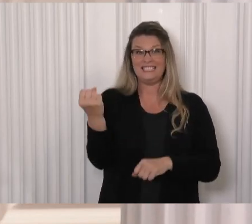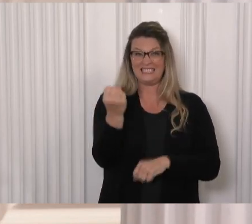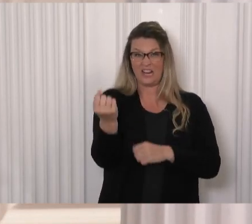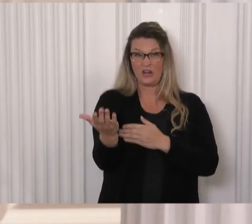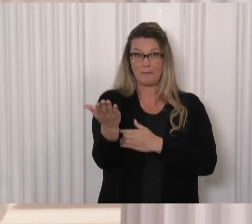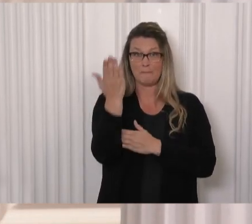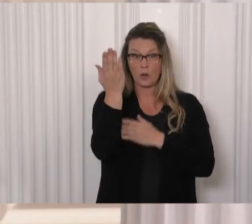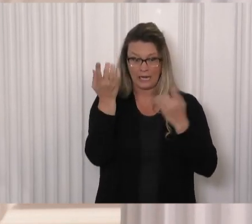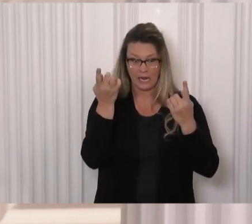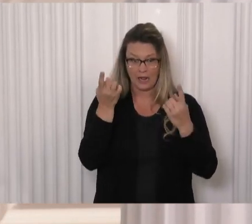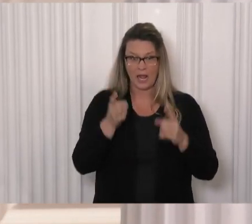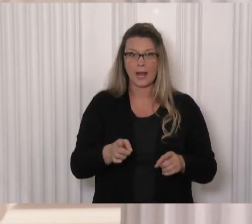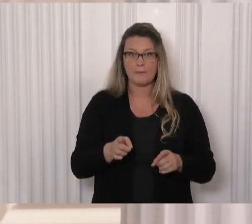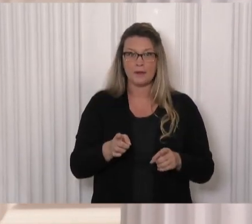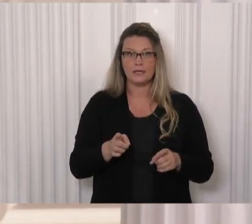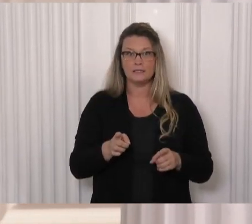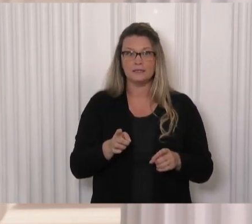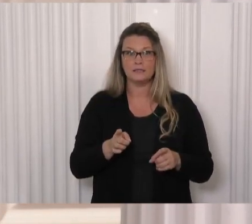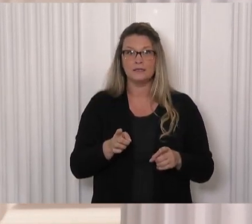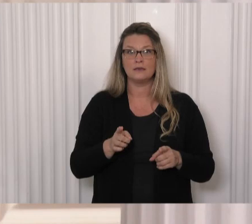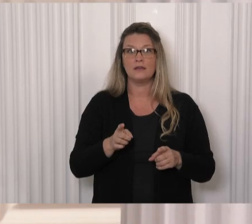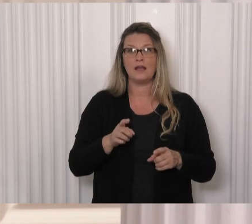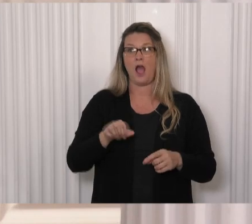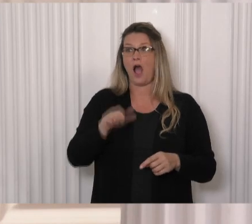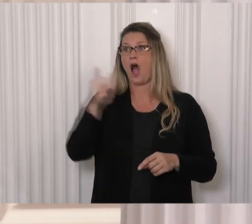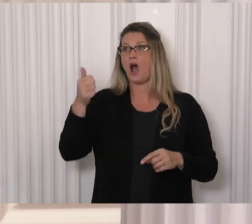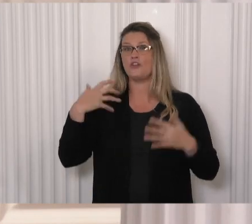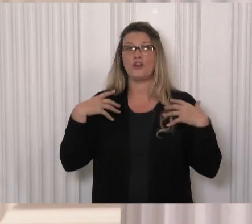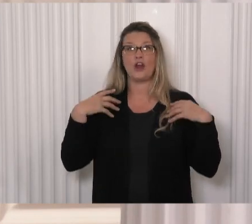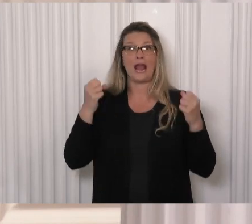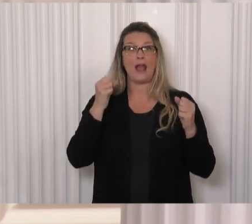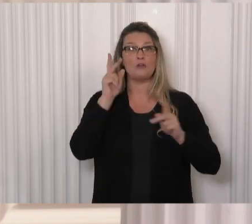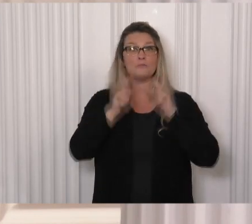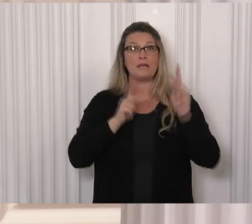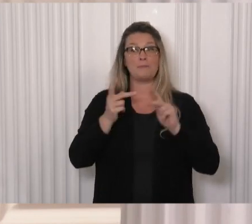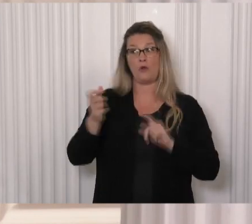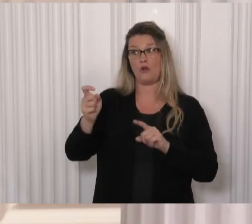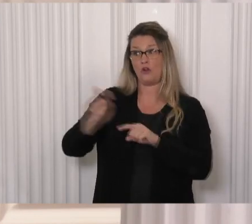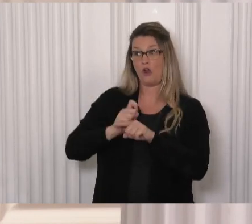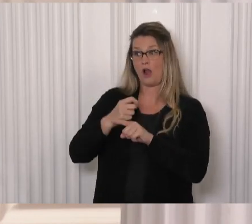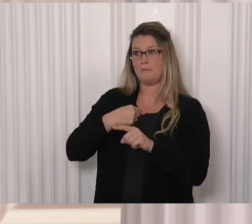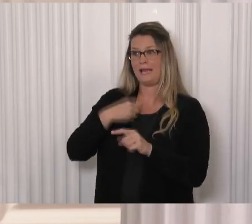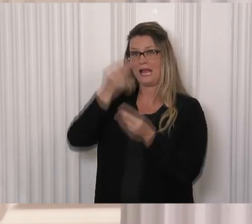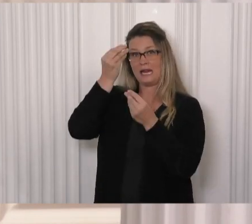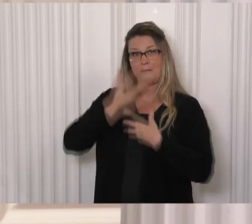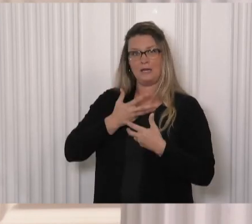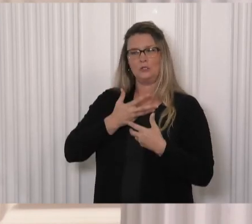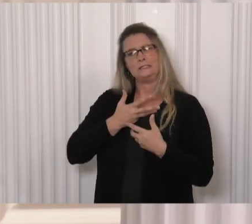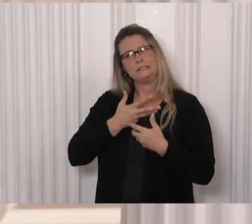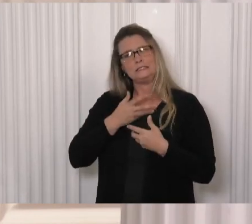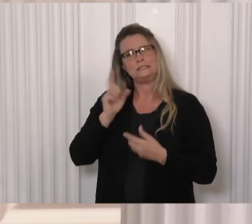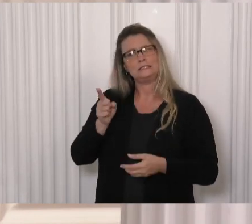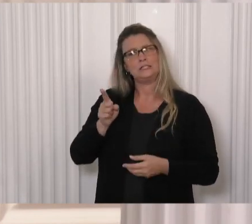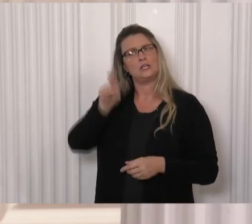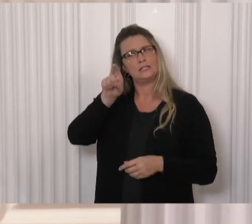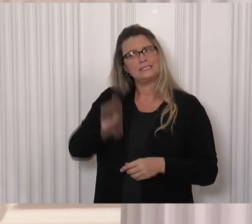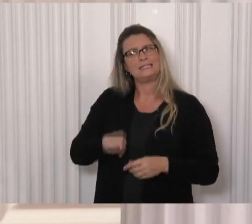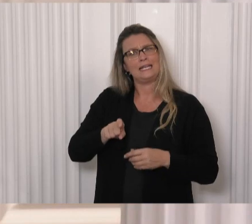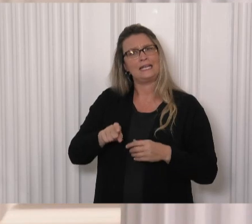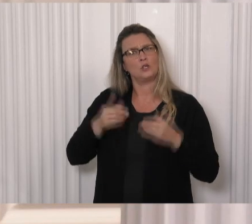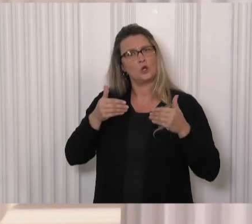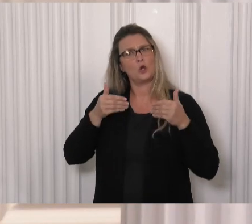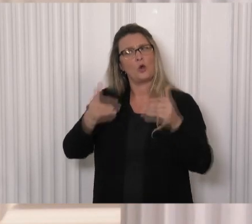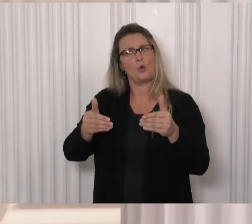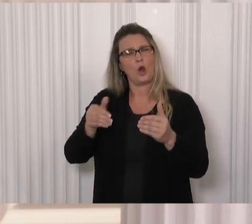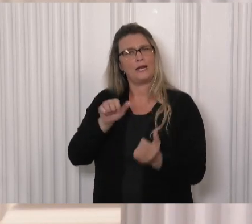morning, additional health officials called me to advise me that they felt like that I needed to go on and give you